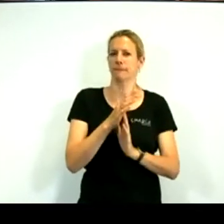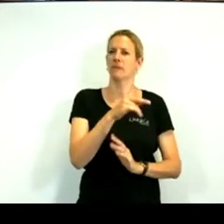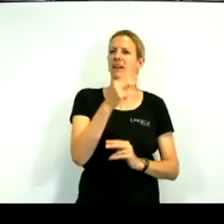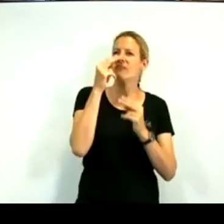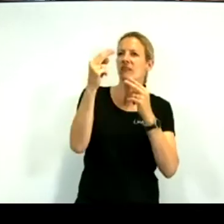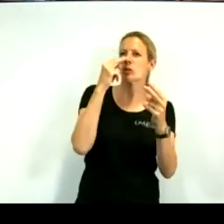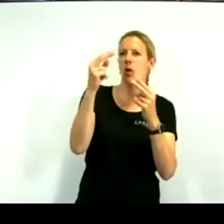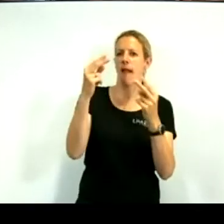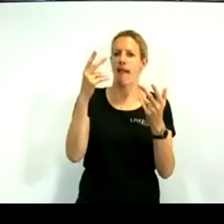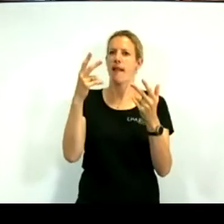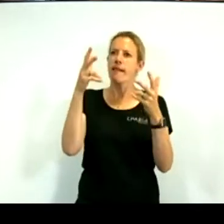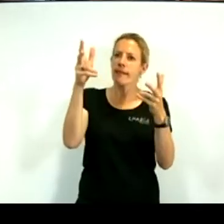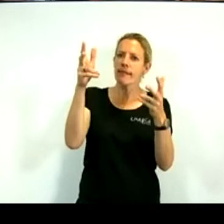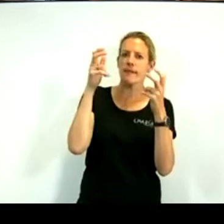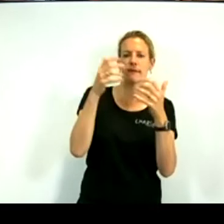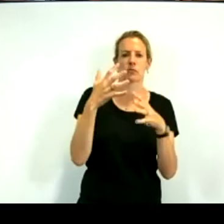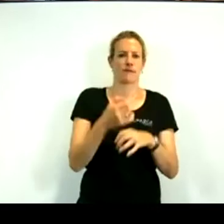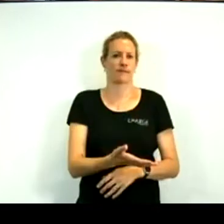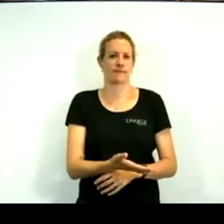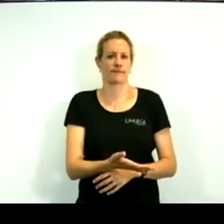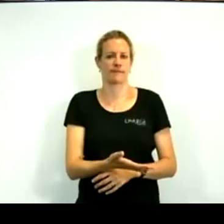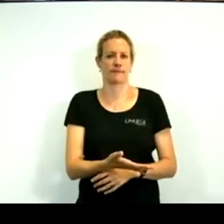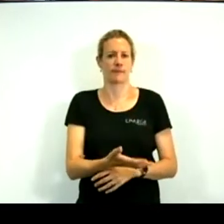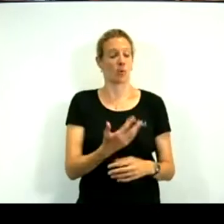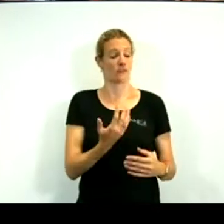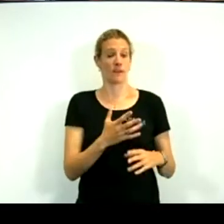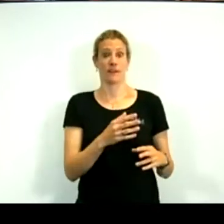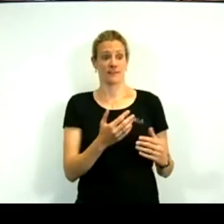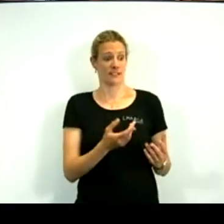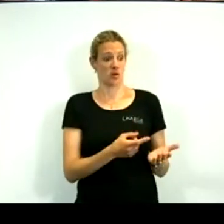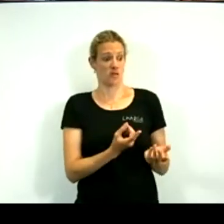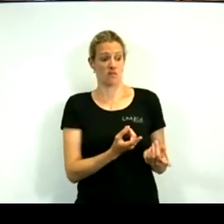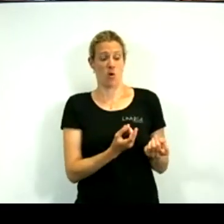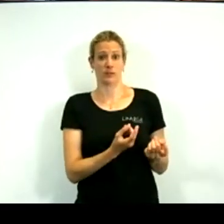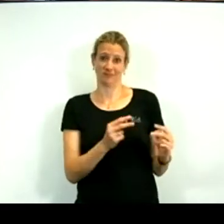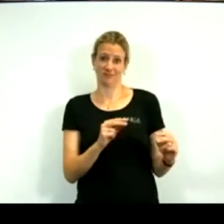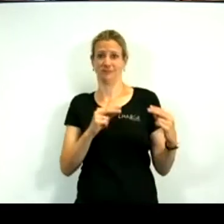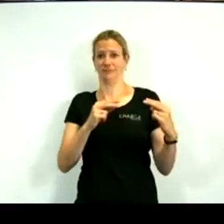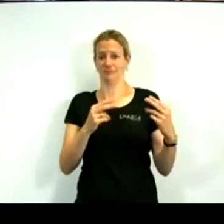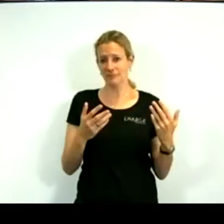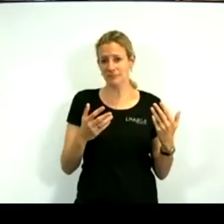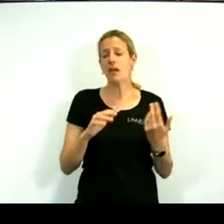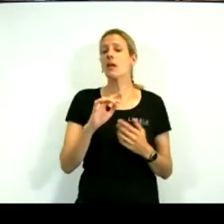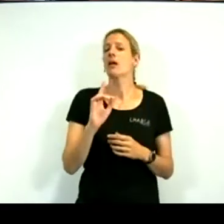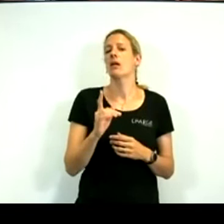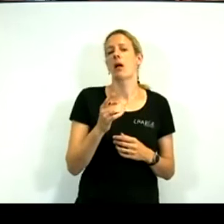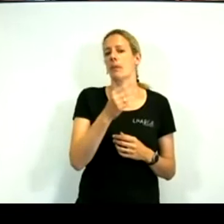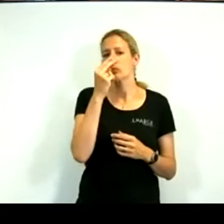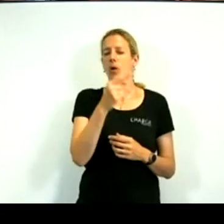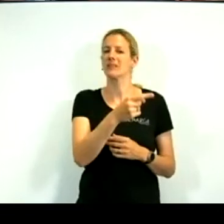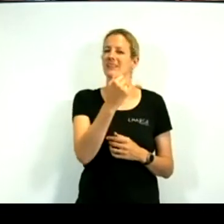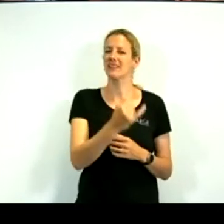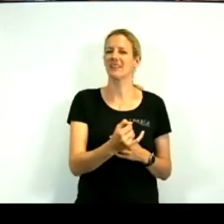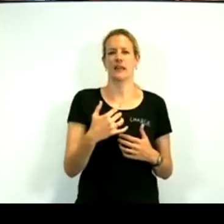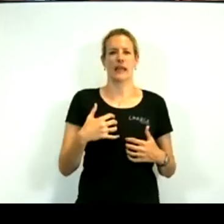We have to think about the child's arousal levels. Are they a bit sleepy and drowsy? Or are they